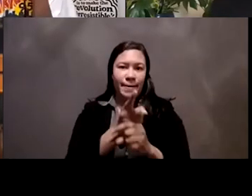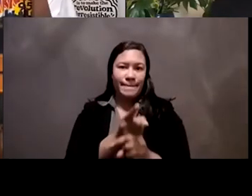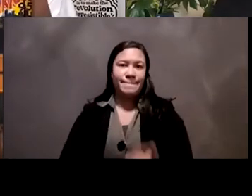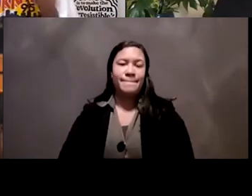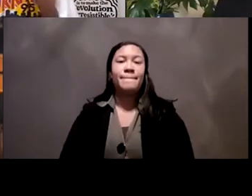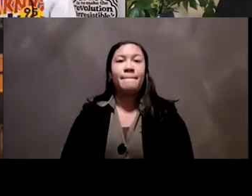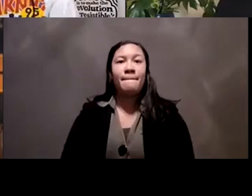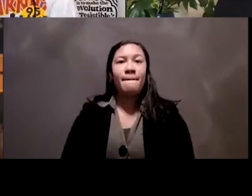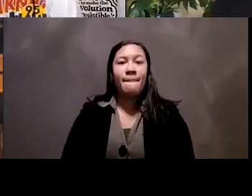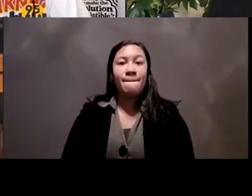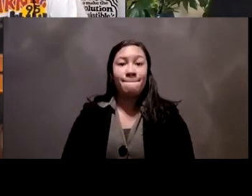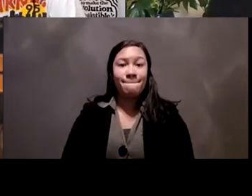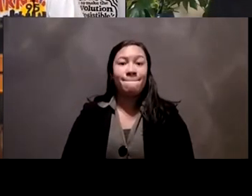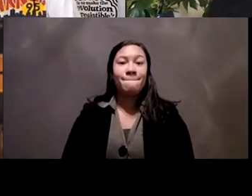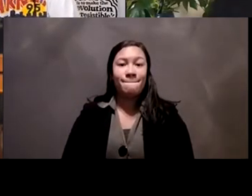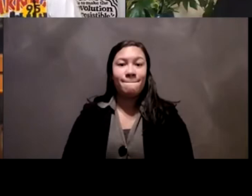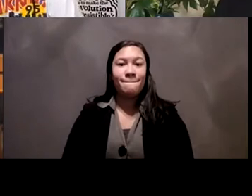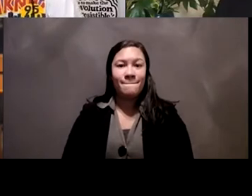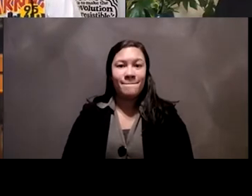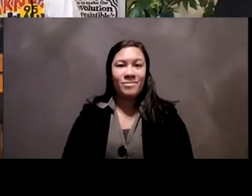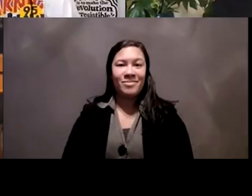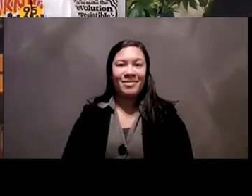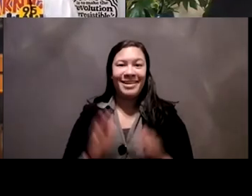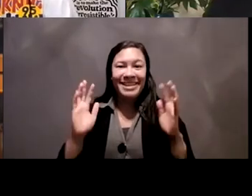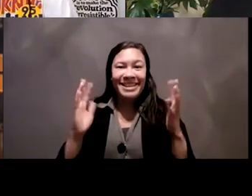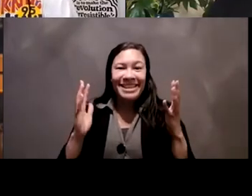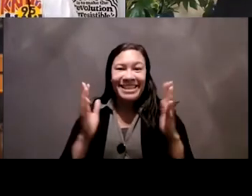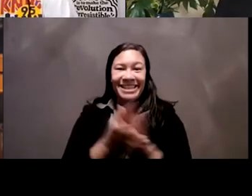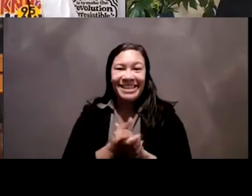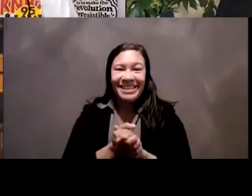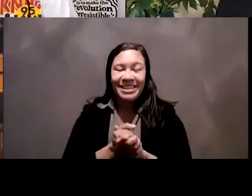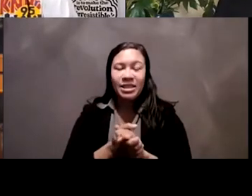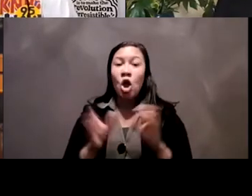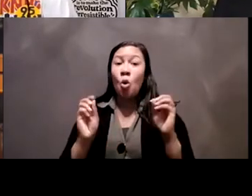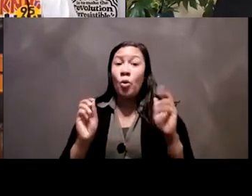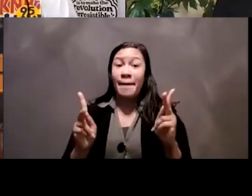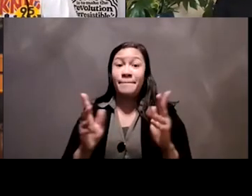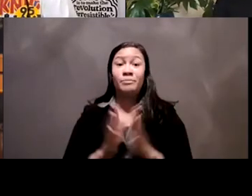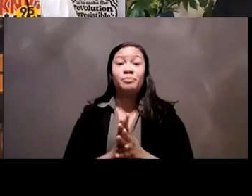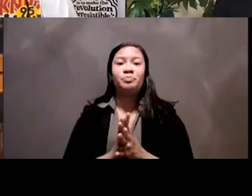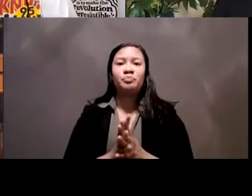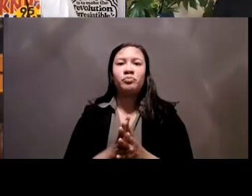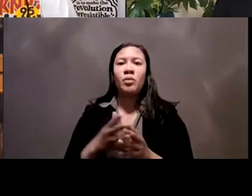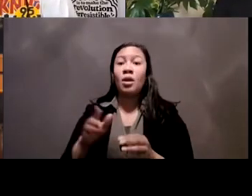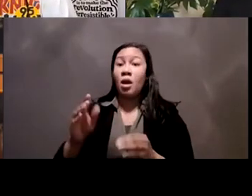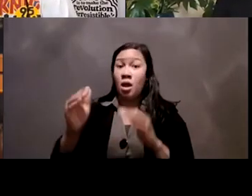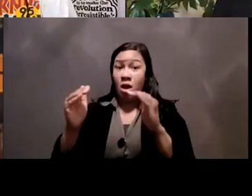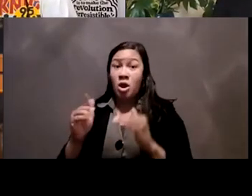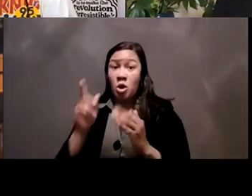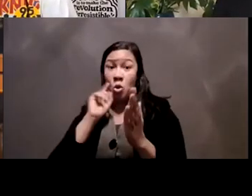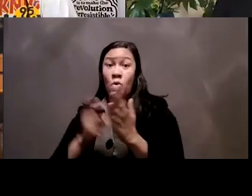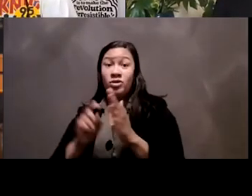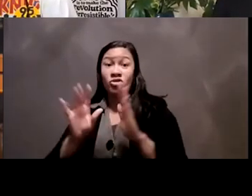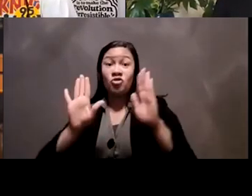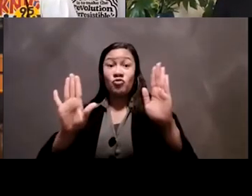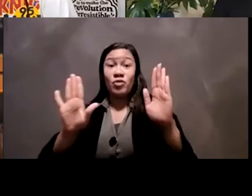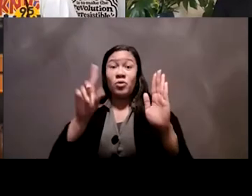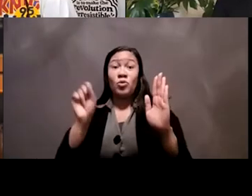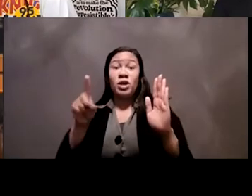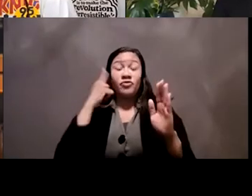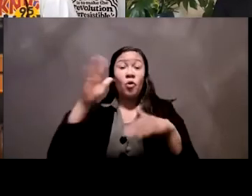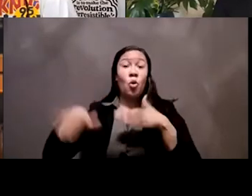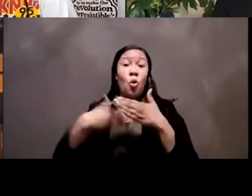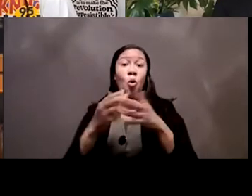Gushy, gushy. Juice, juice. Okay, there's a great question in here that's for all the panelists that says, from